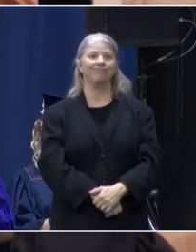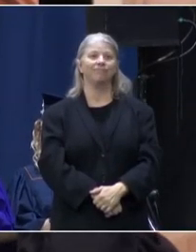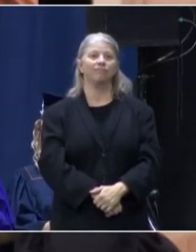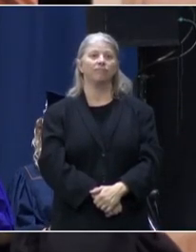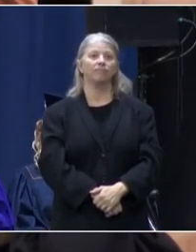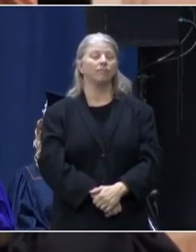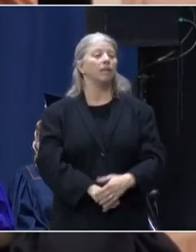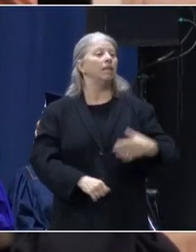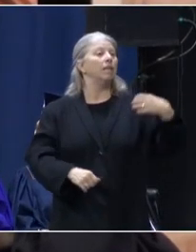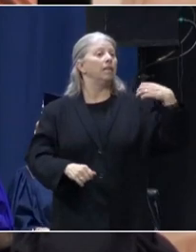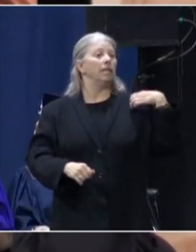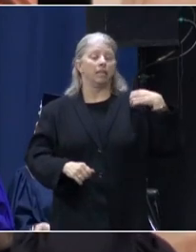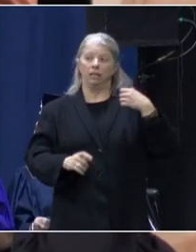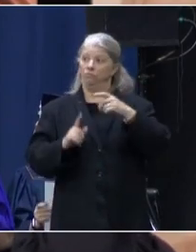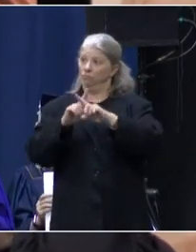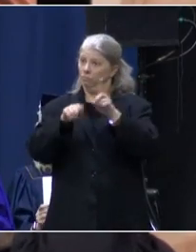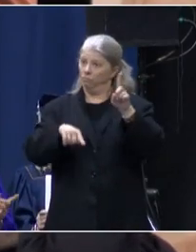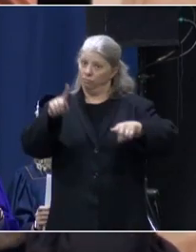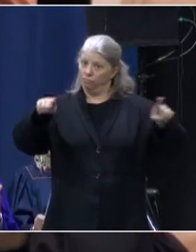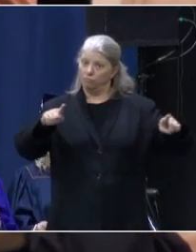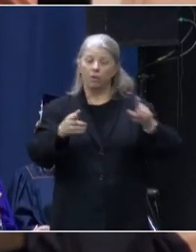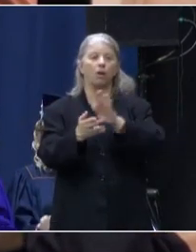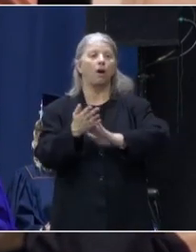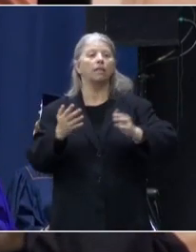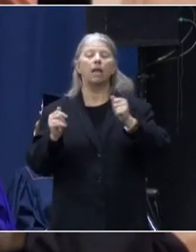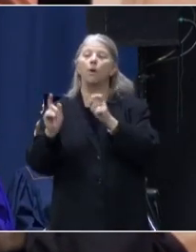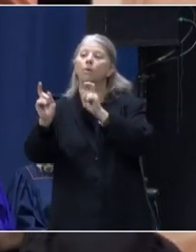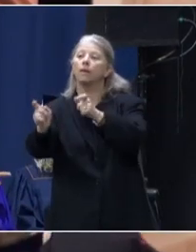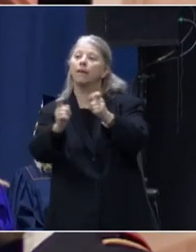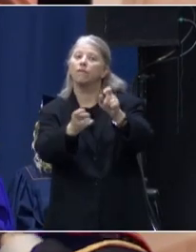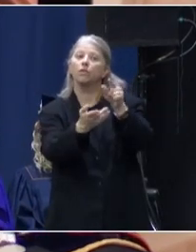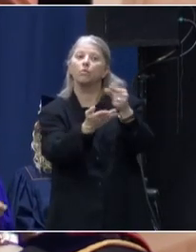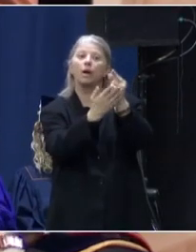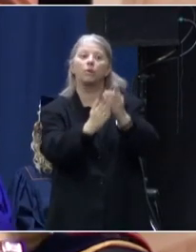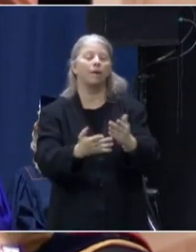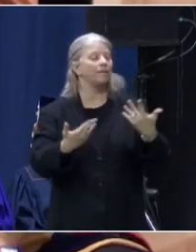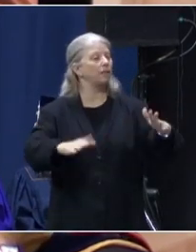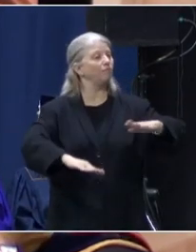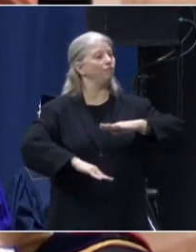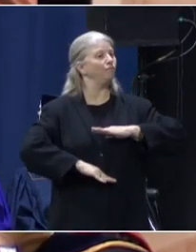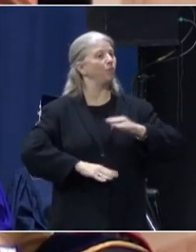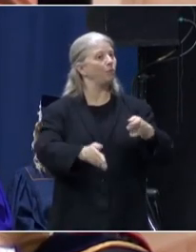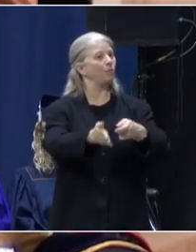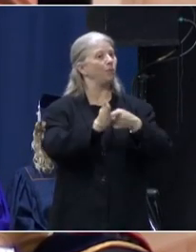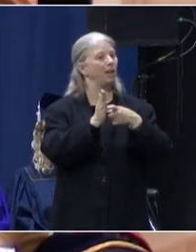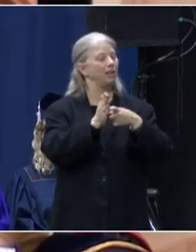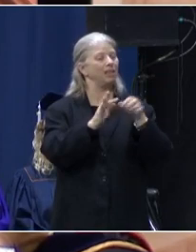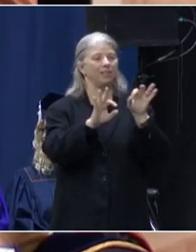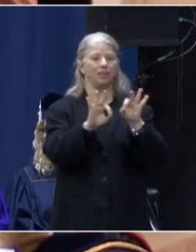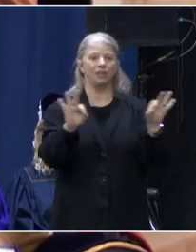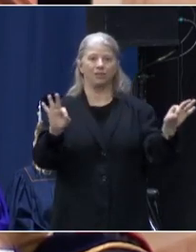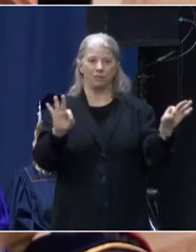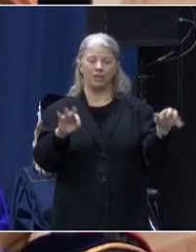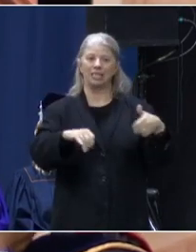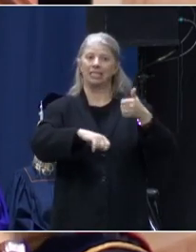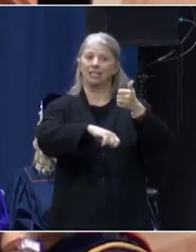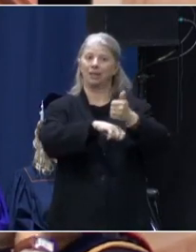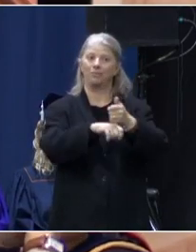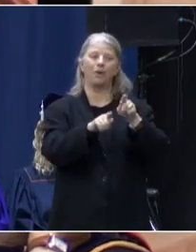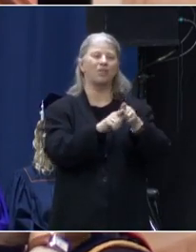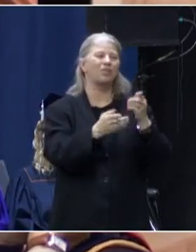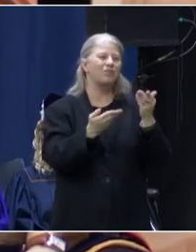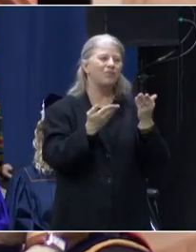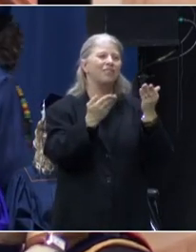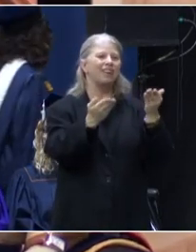The deans of the respective colleges will now present the graduates who have met the requirements for the degrees established and